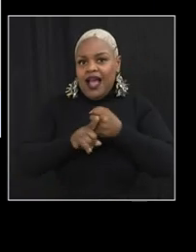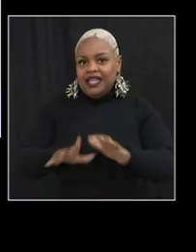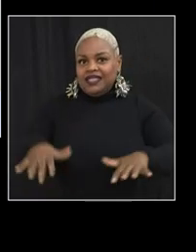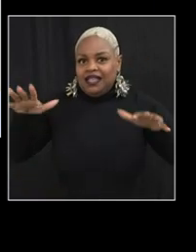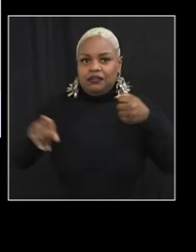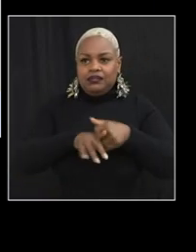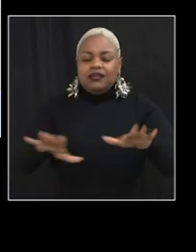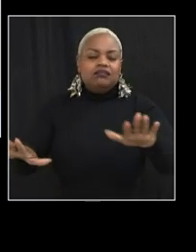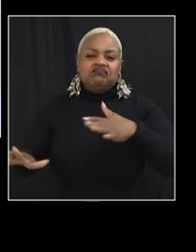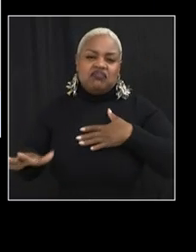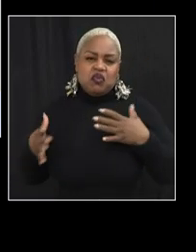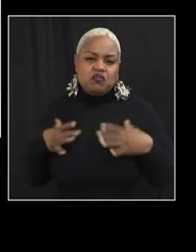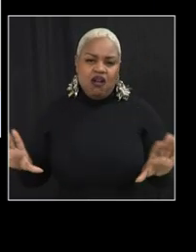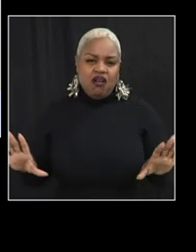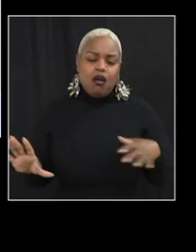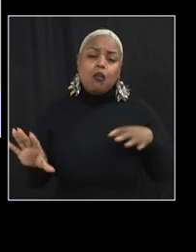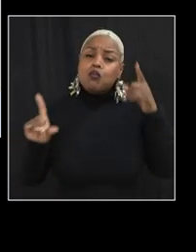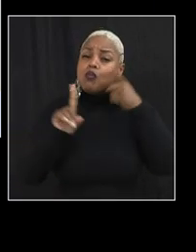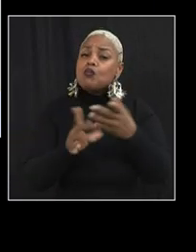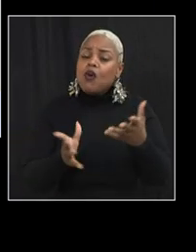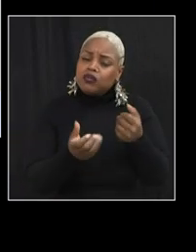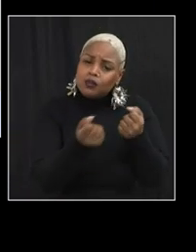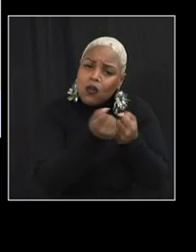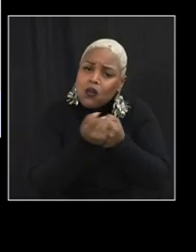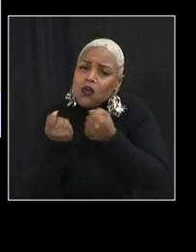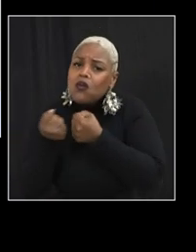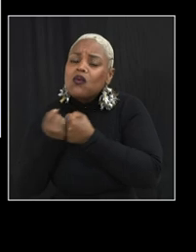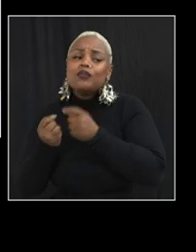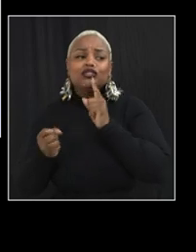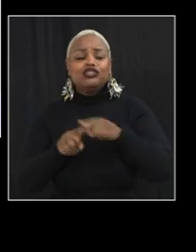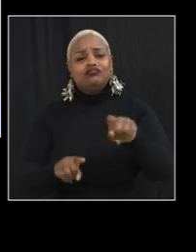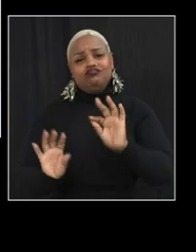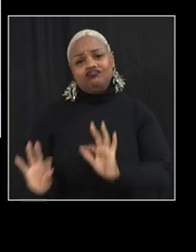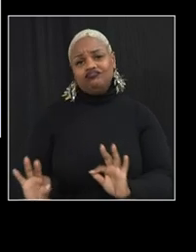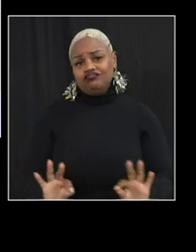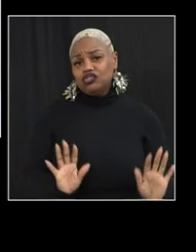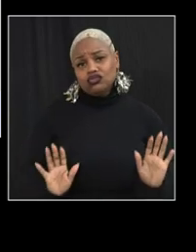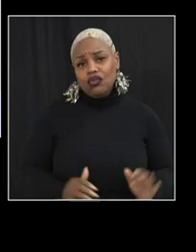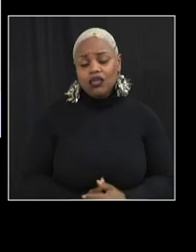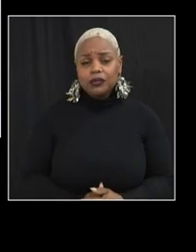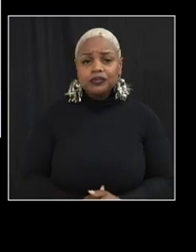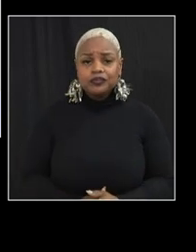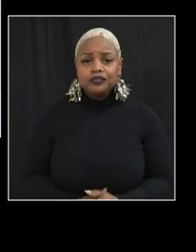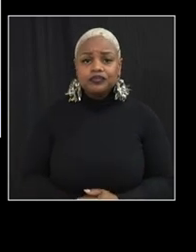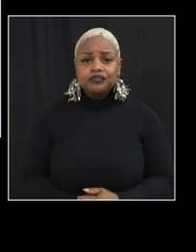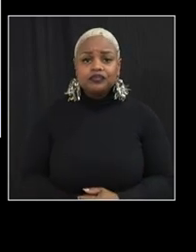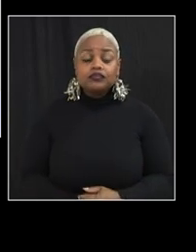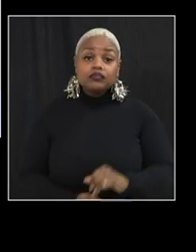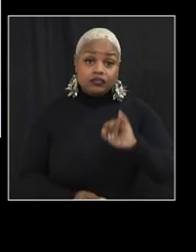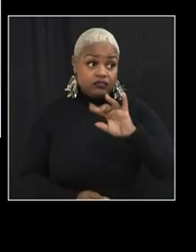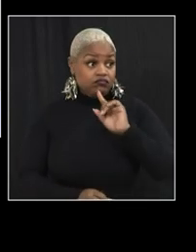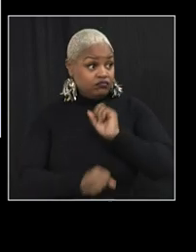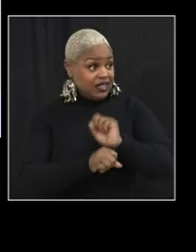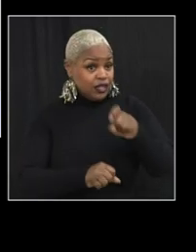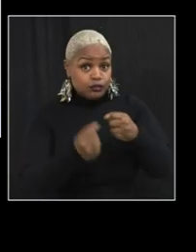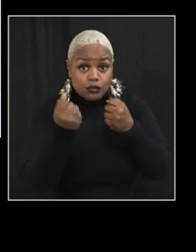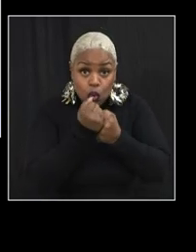are really impacted. So please share with anyone who needs this support,